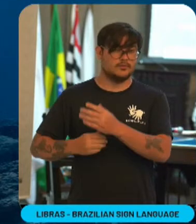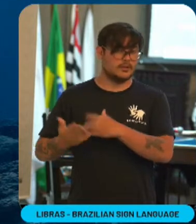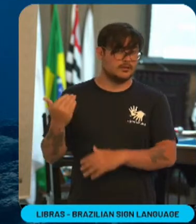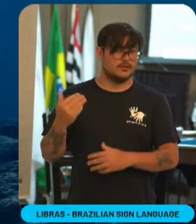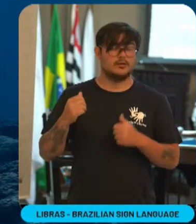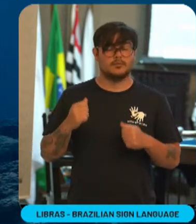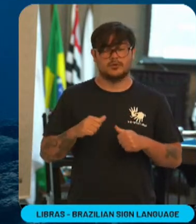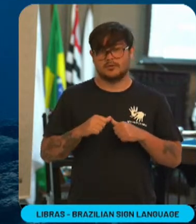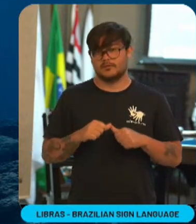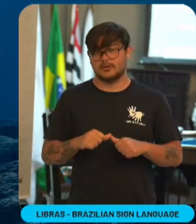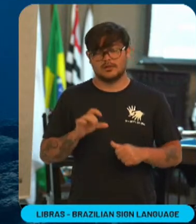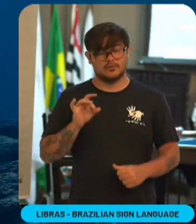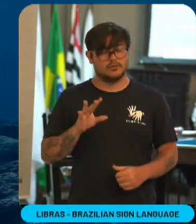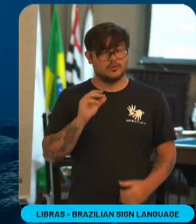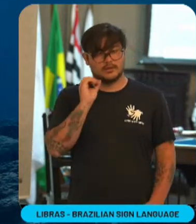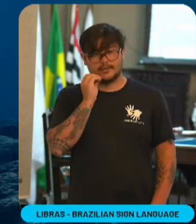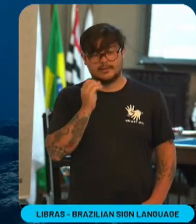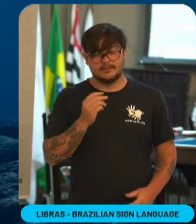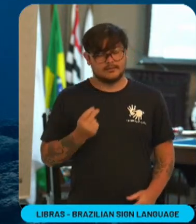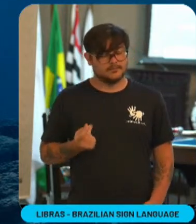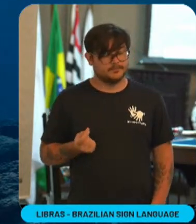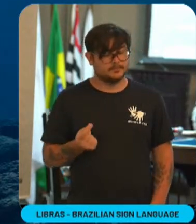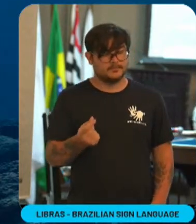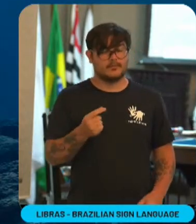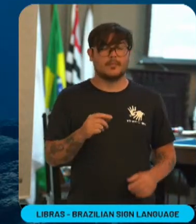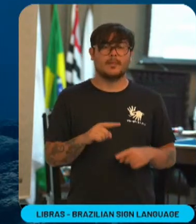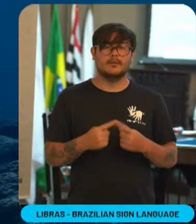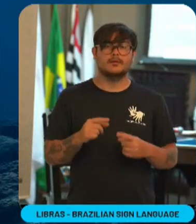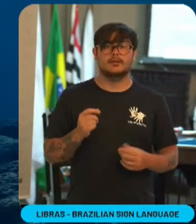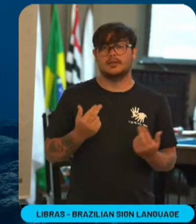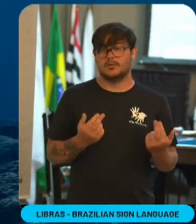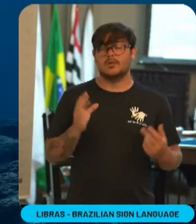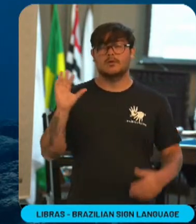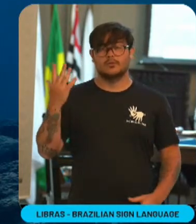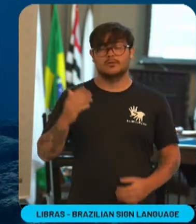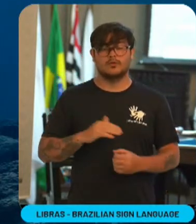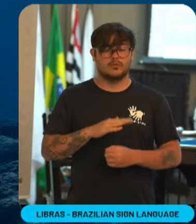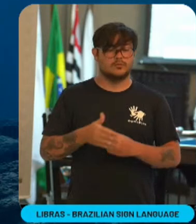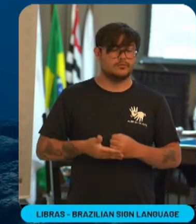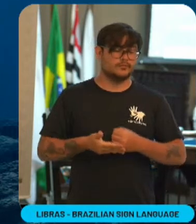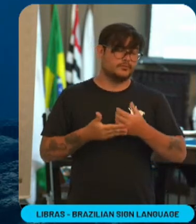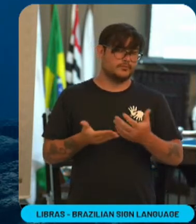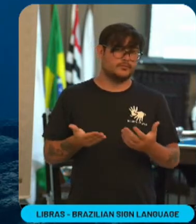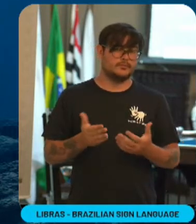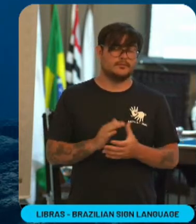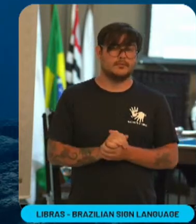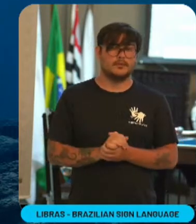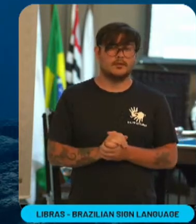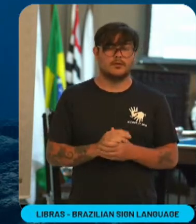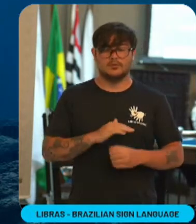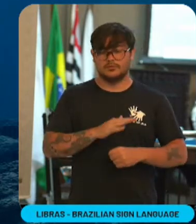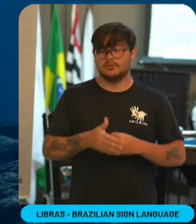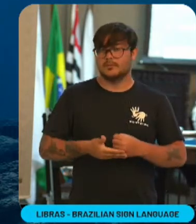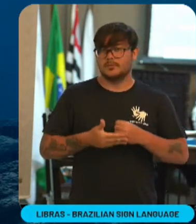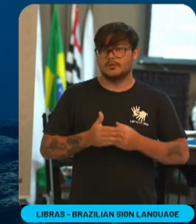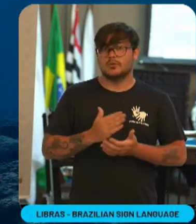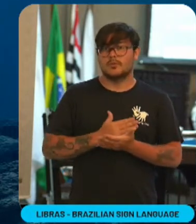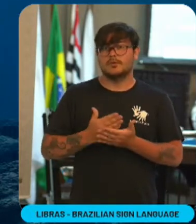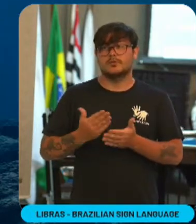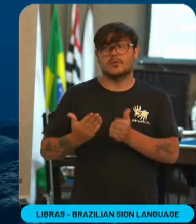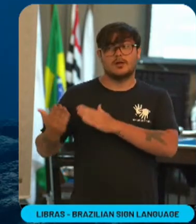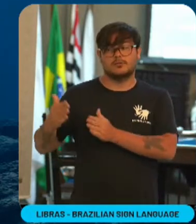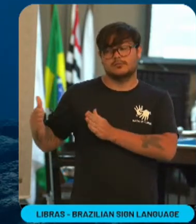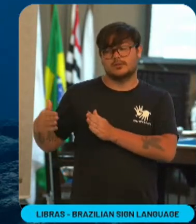that is started 10 years ago and could have been restricted to the academia for a long while, as happened to sustainable